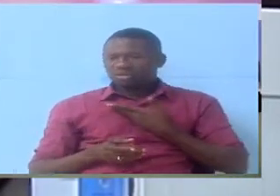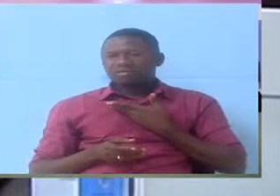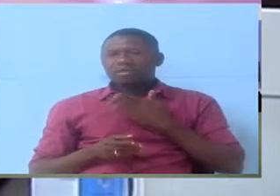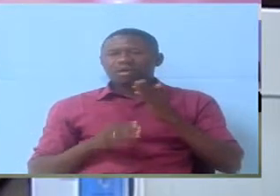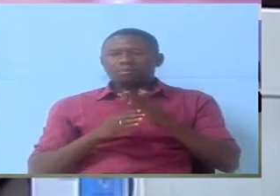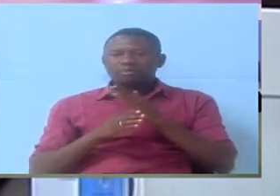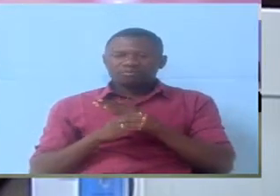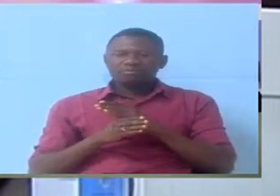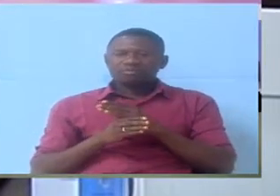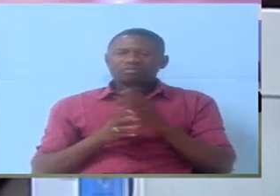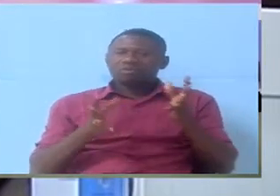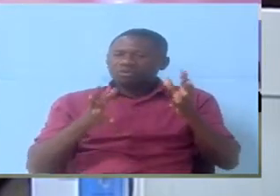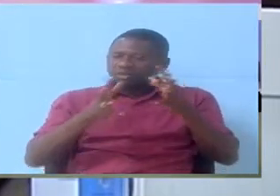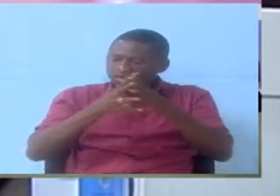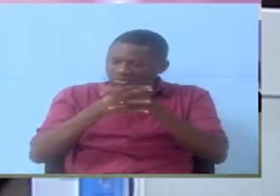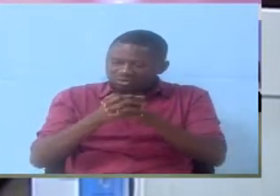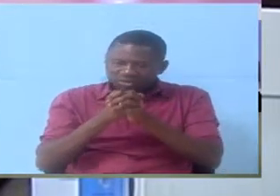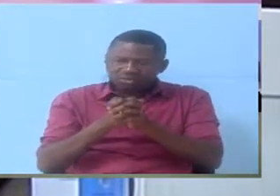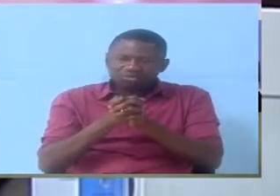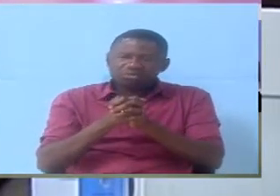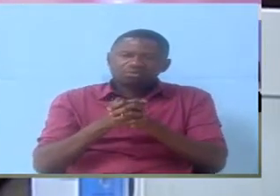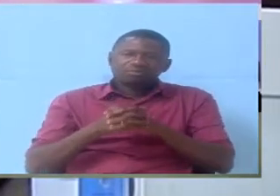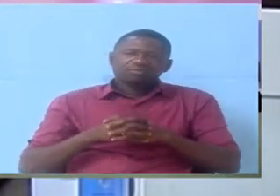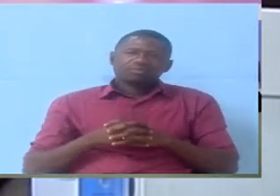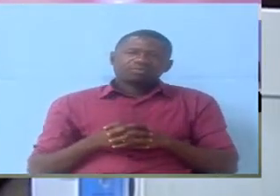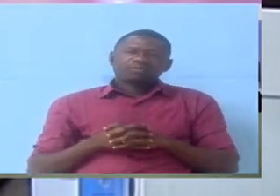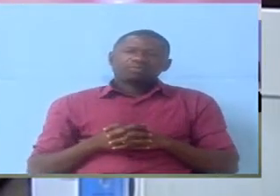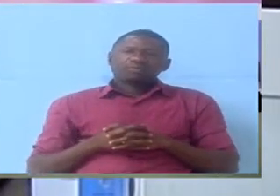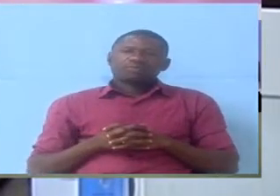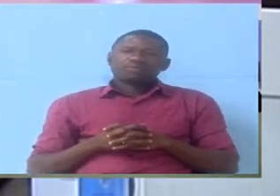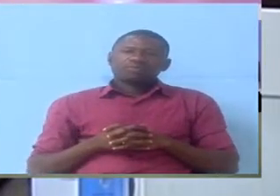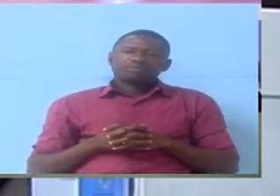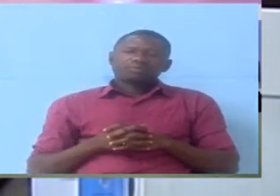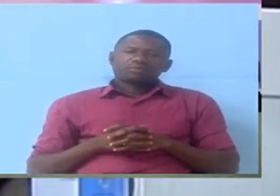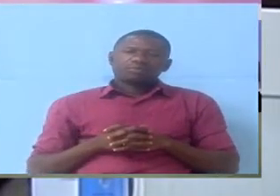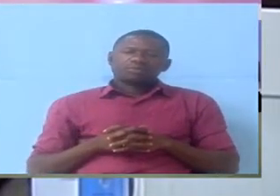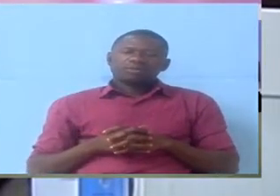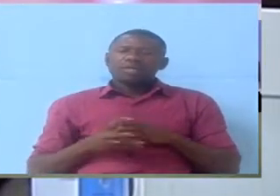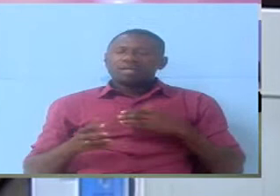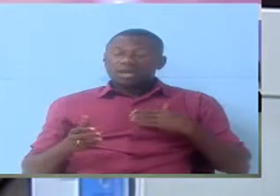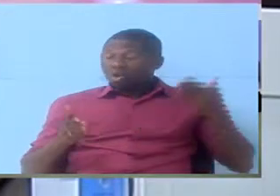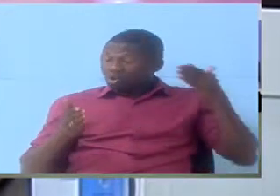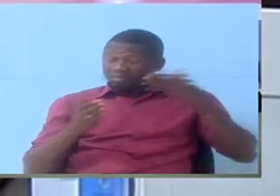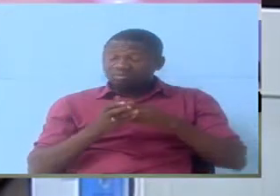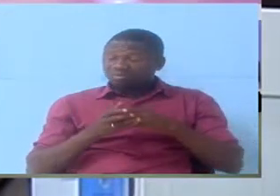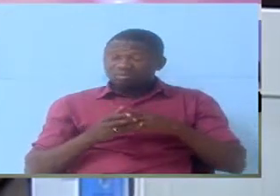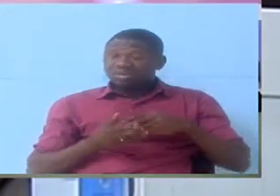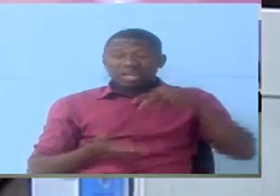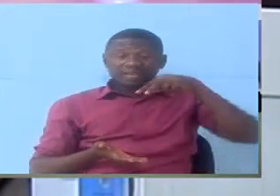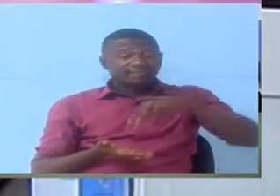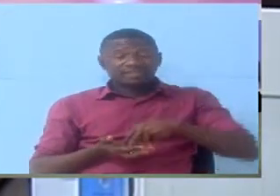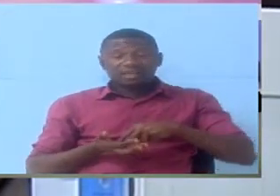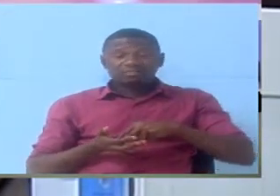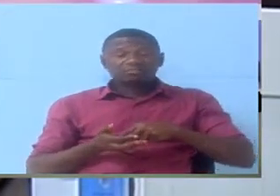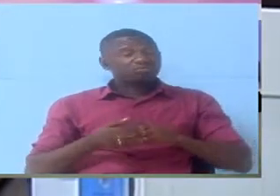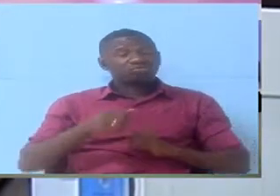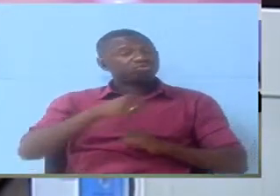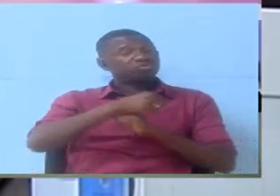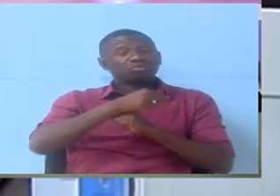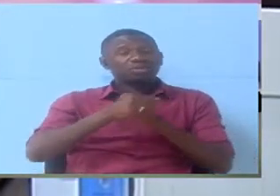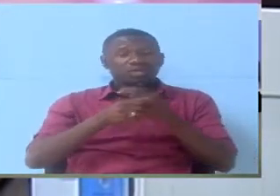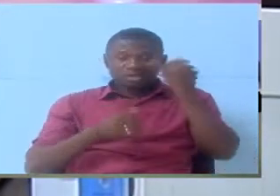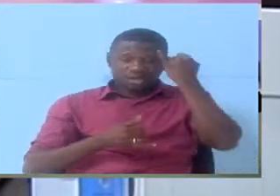Before reconciliation. Anyanta lolale wole folo nyanta kela janimbe seila nyokang. And I still maintain my stance. Adung hanimbi mbelo rinda